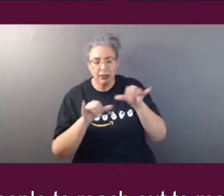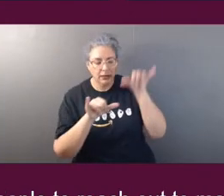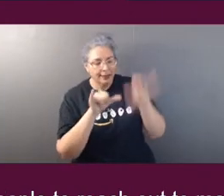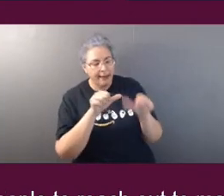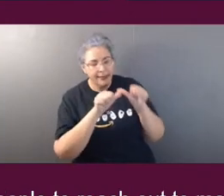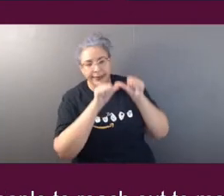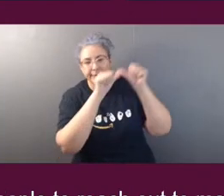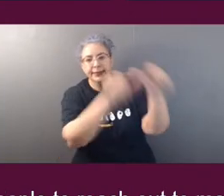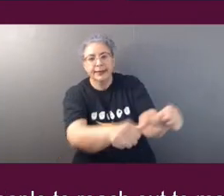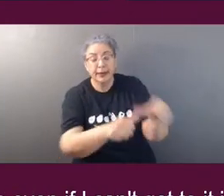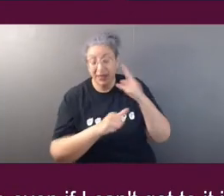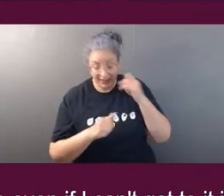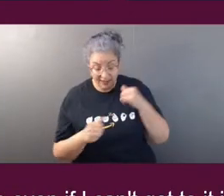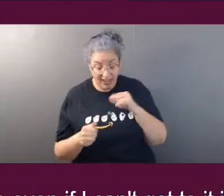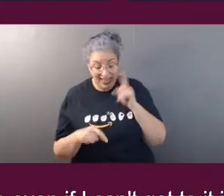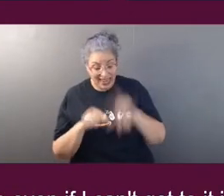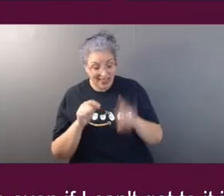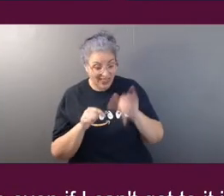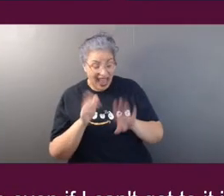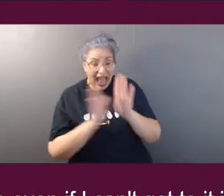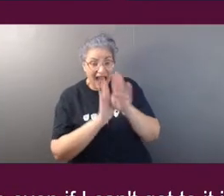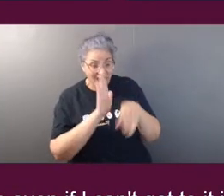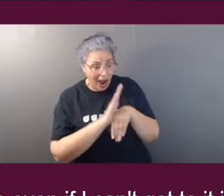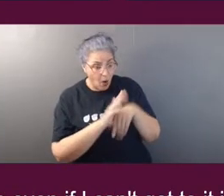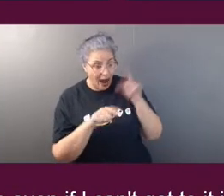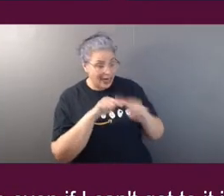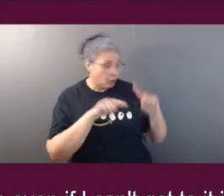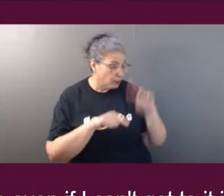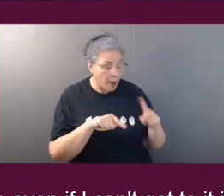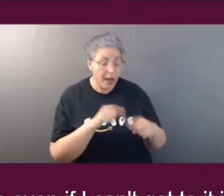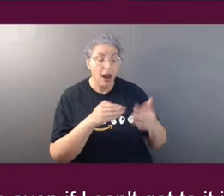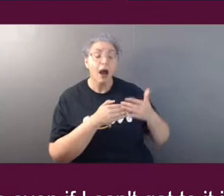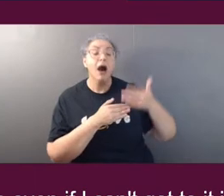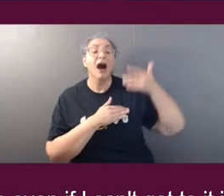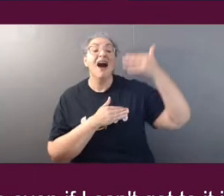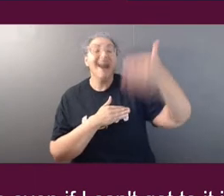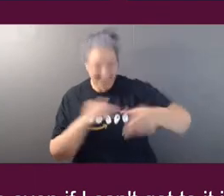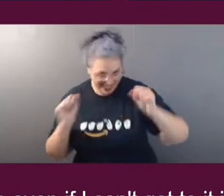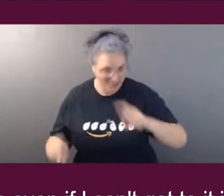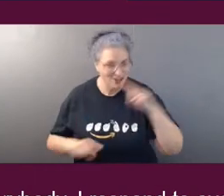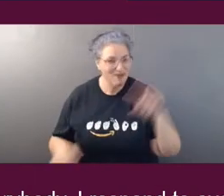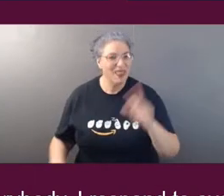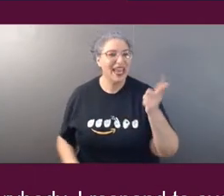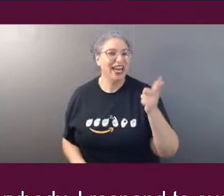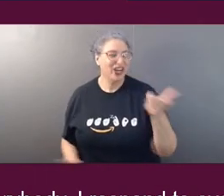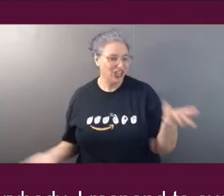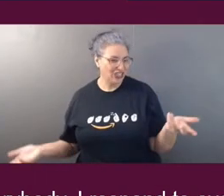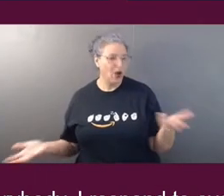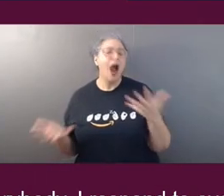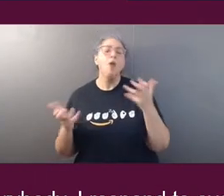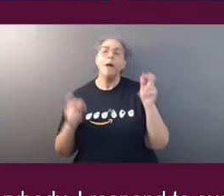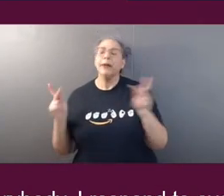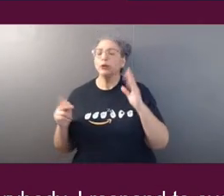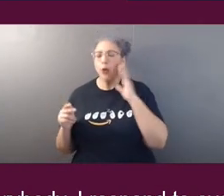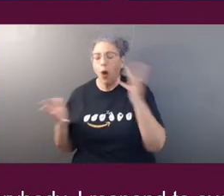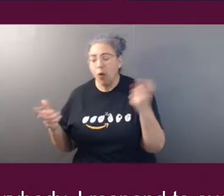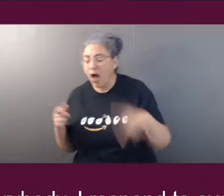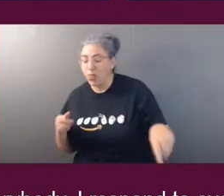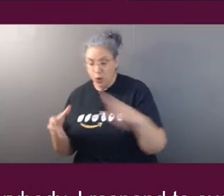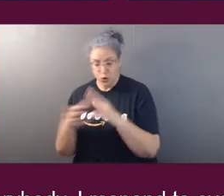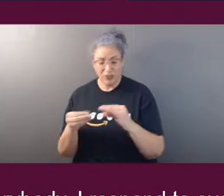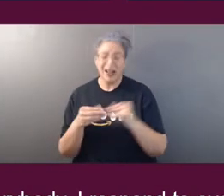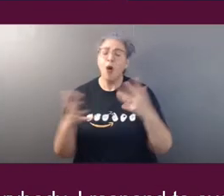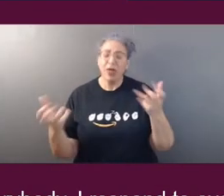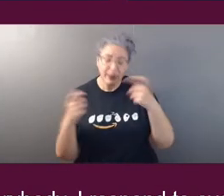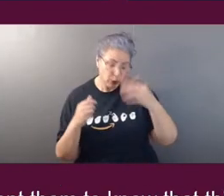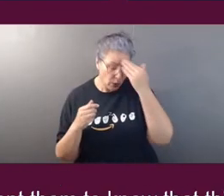lives there. So even if I can't get to it in that 30 minutes, I will get to it. I respond to everybody. I respond to everybody. Mm-hmm. And I just want them to know, I